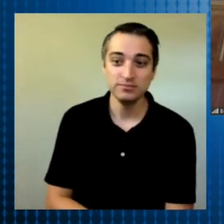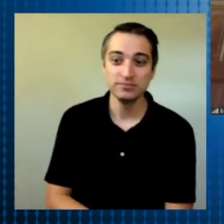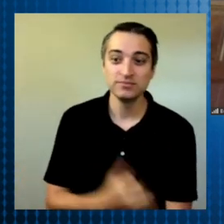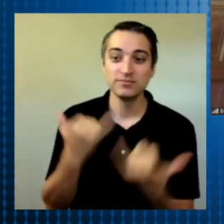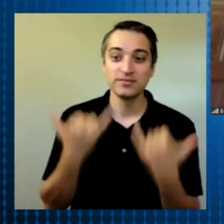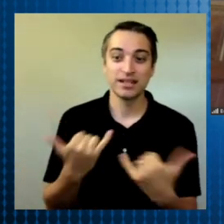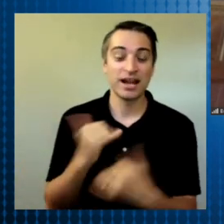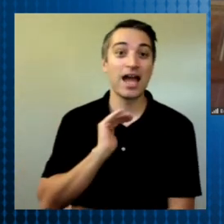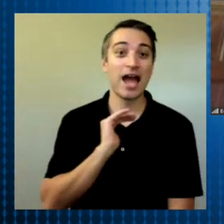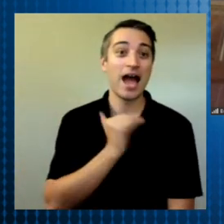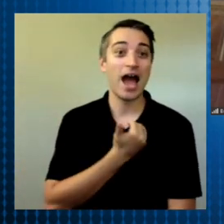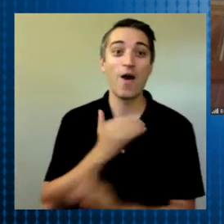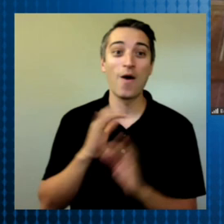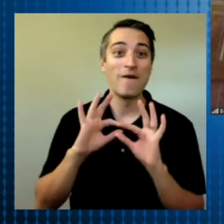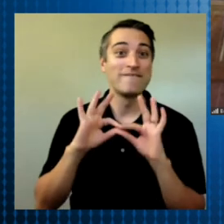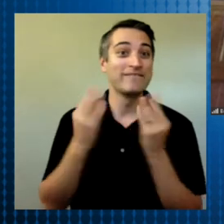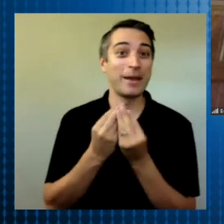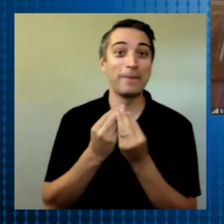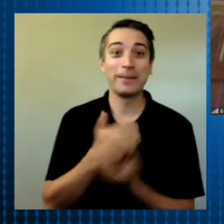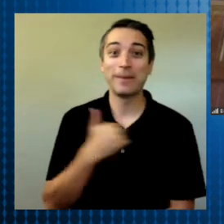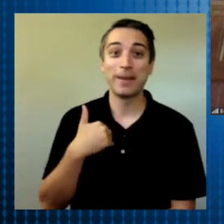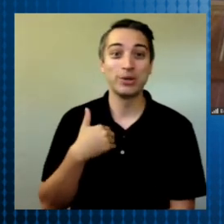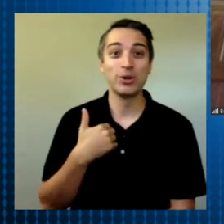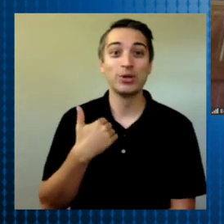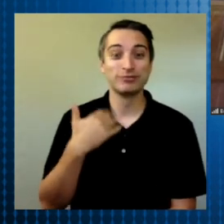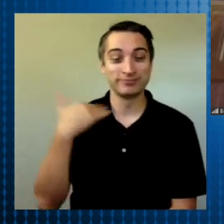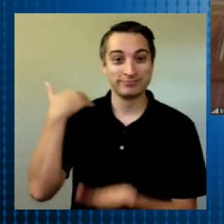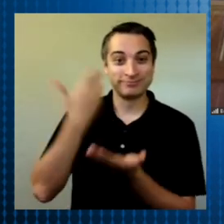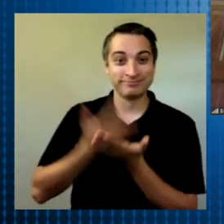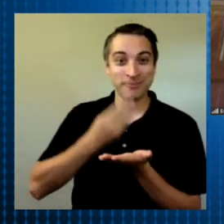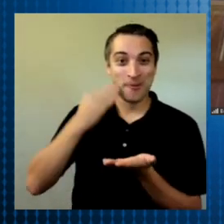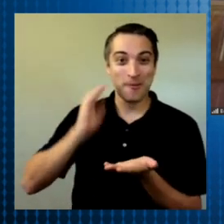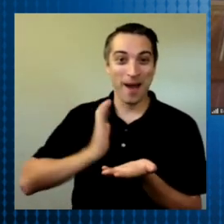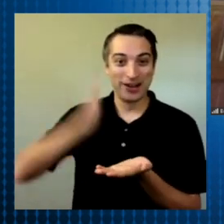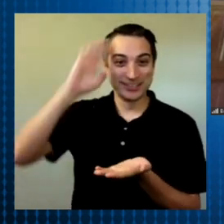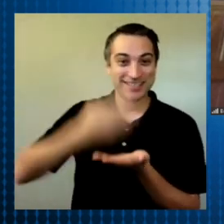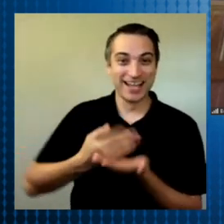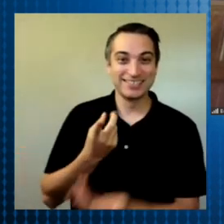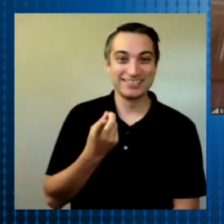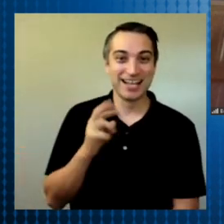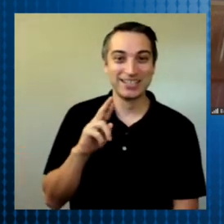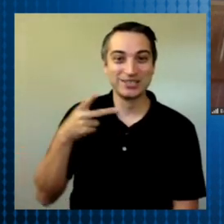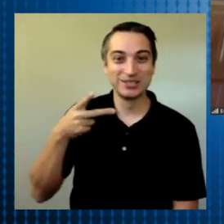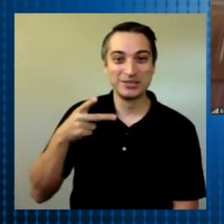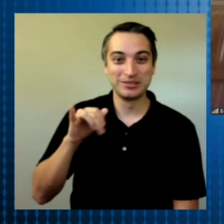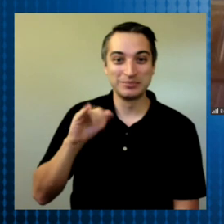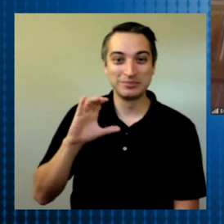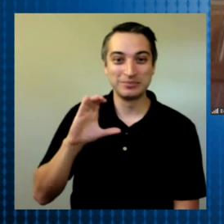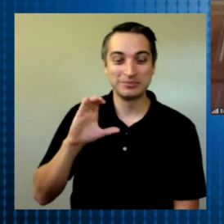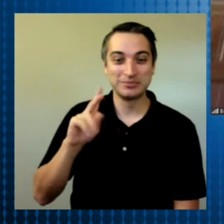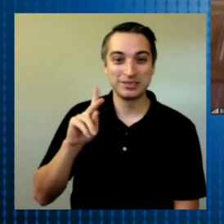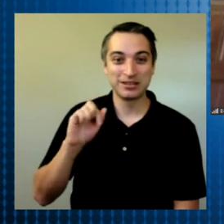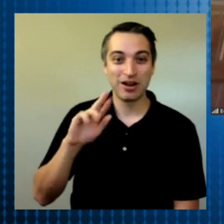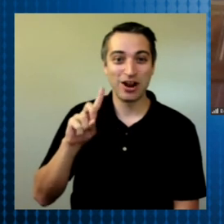our family member is home, our son, Dr. Pickard. He, like I said, is no stranger